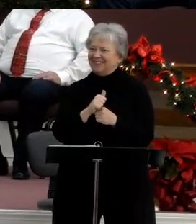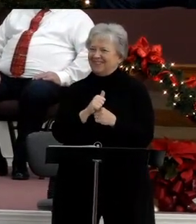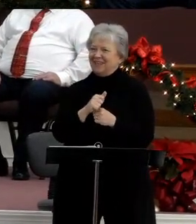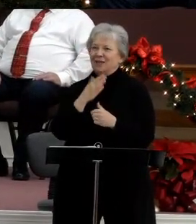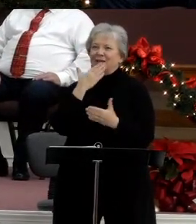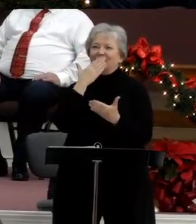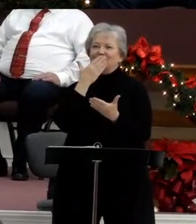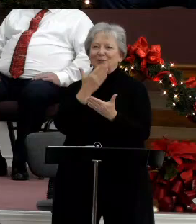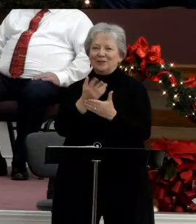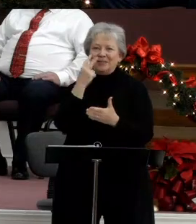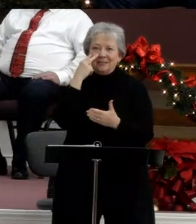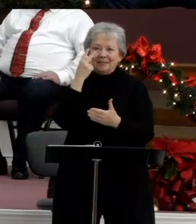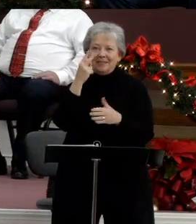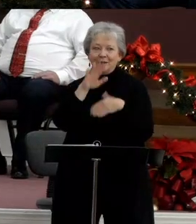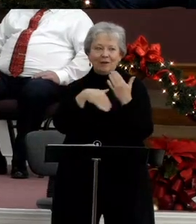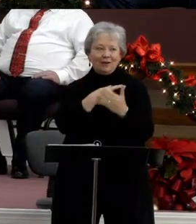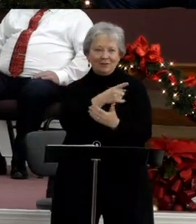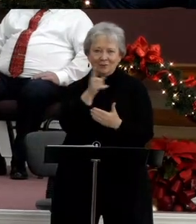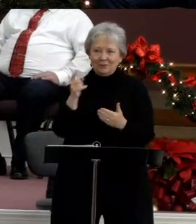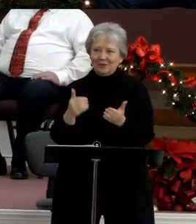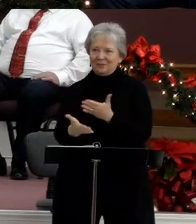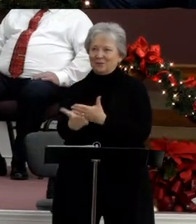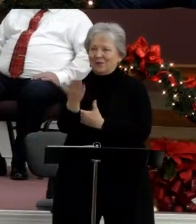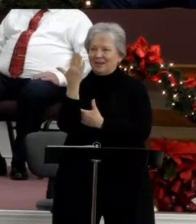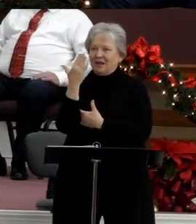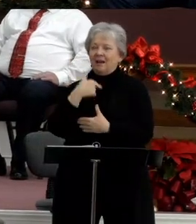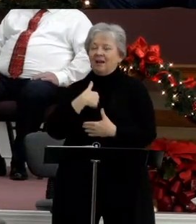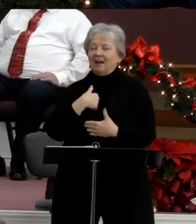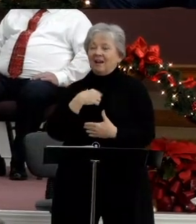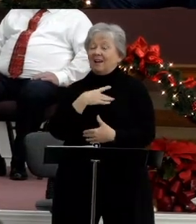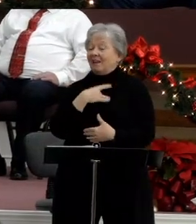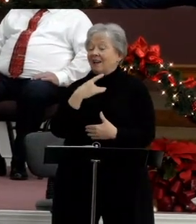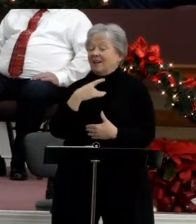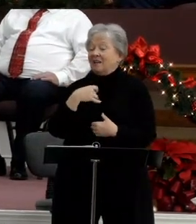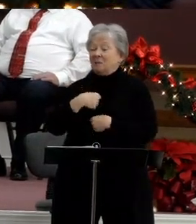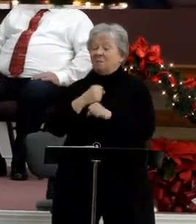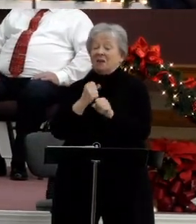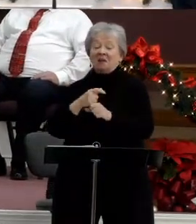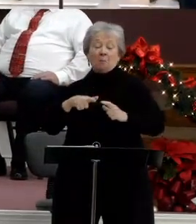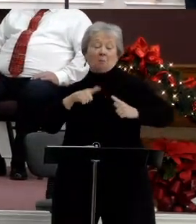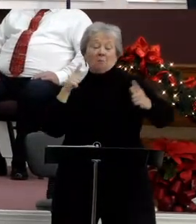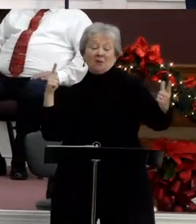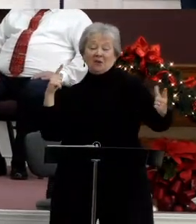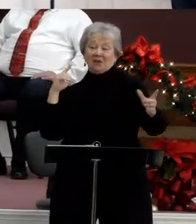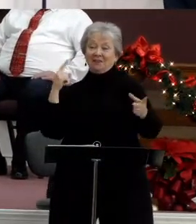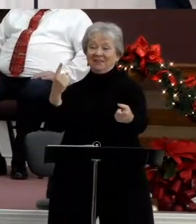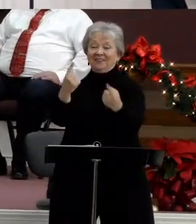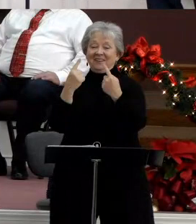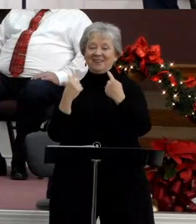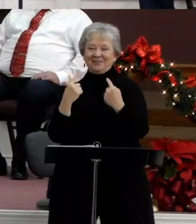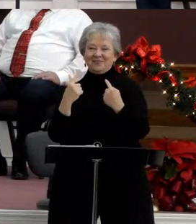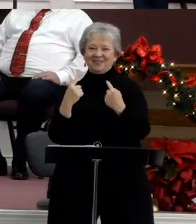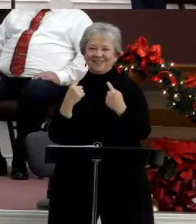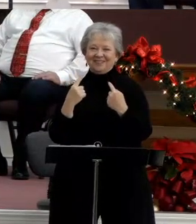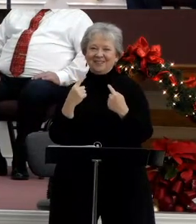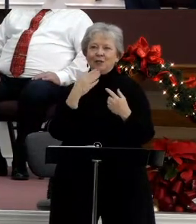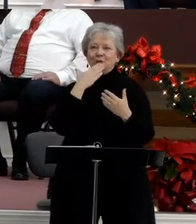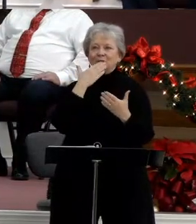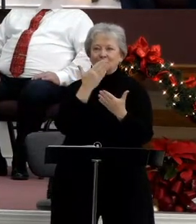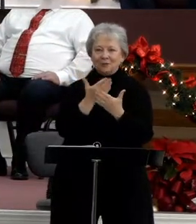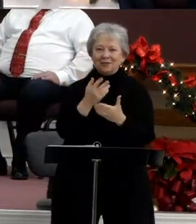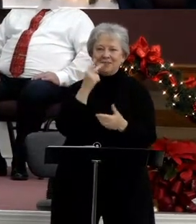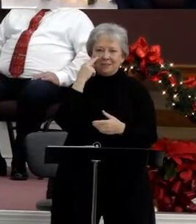It's good to see you all this morning. I like making a grand entrance every now and then. It's good to see you this